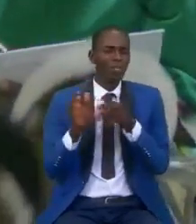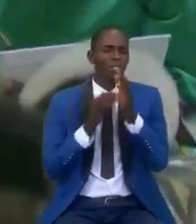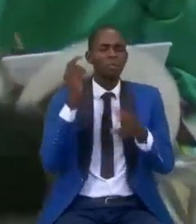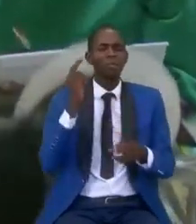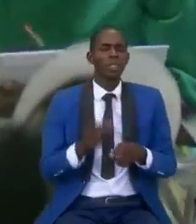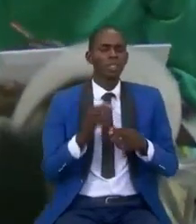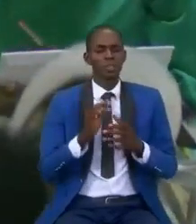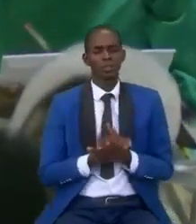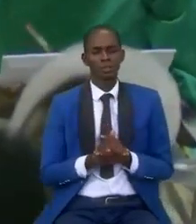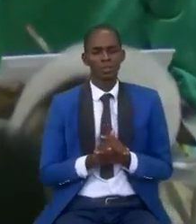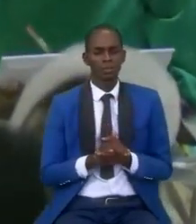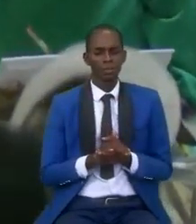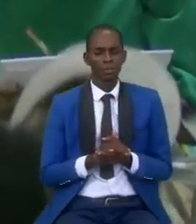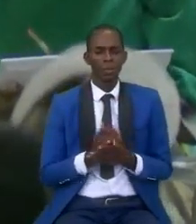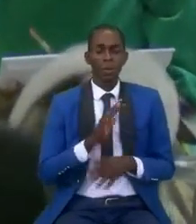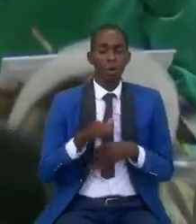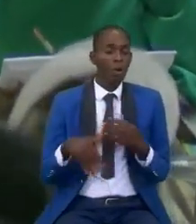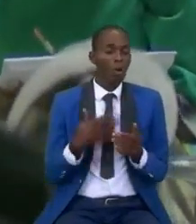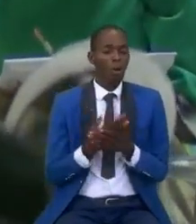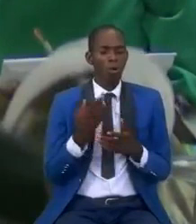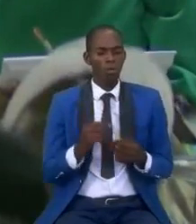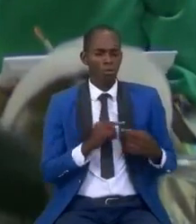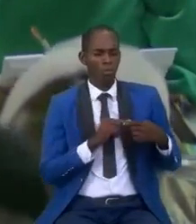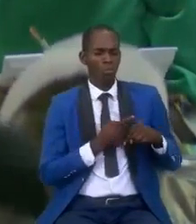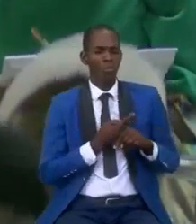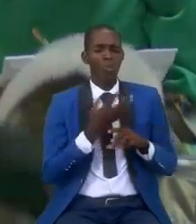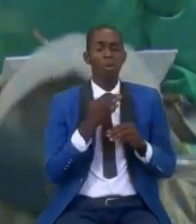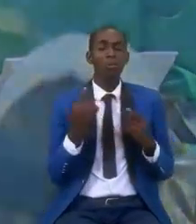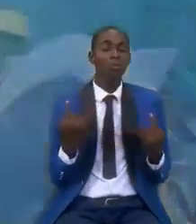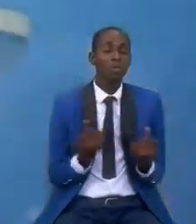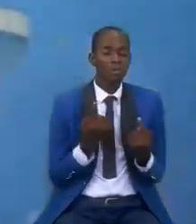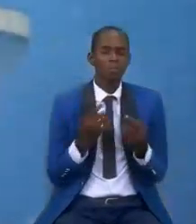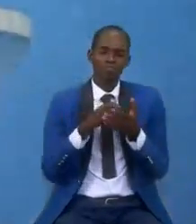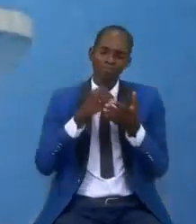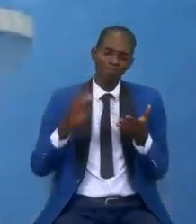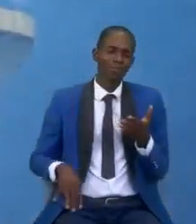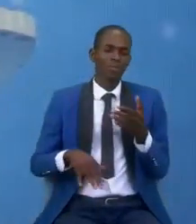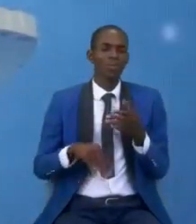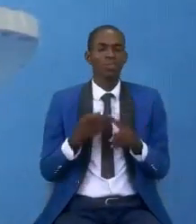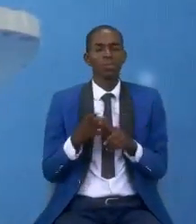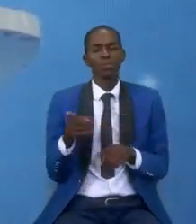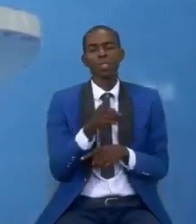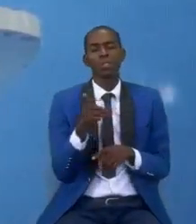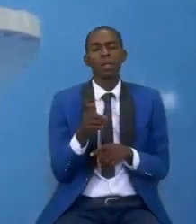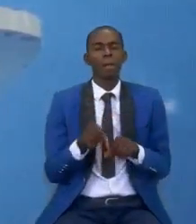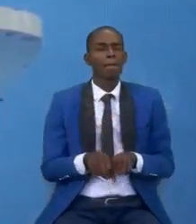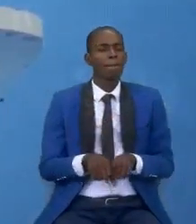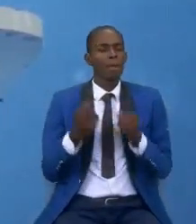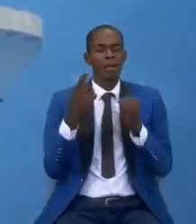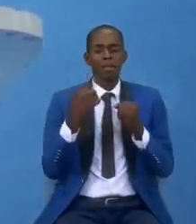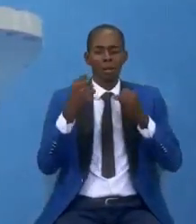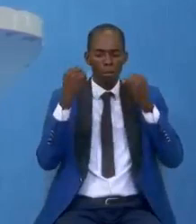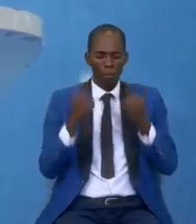sin, take away from them. Break the power of sin from their lives in